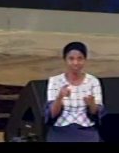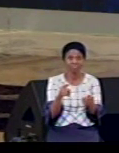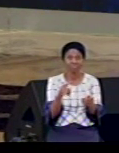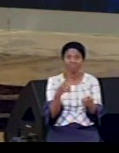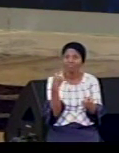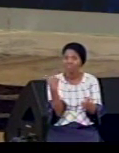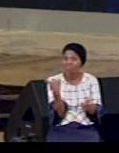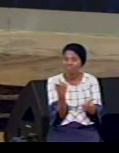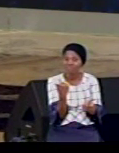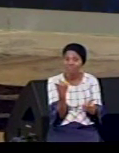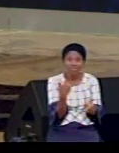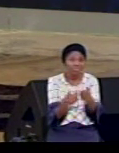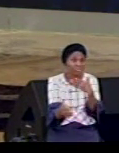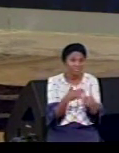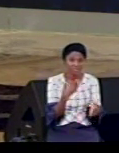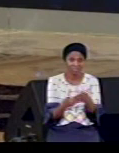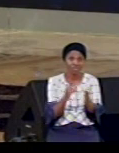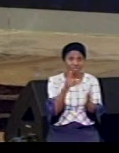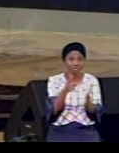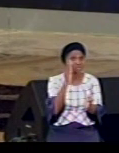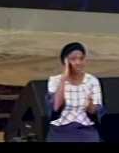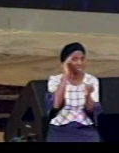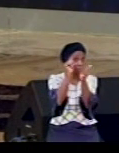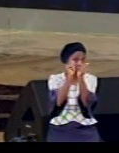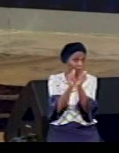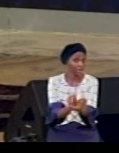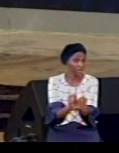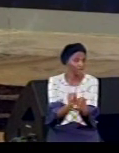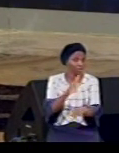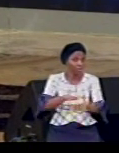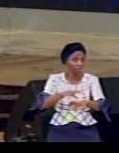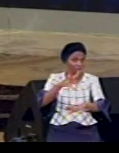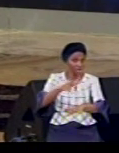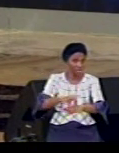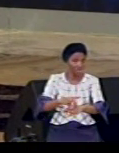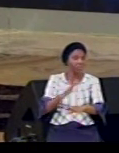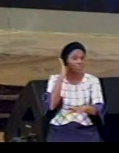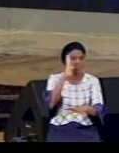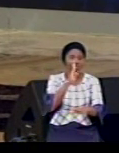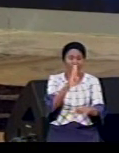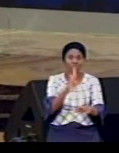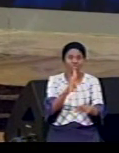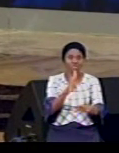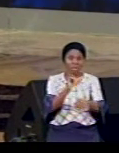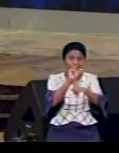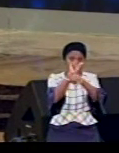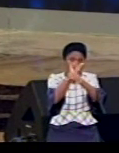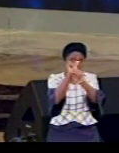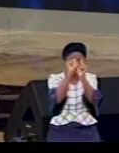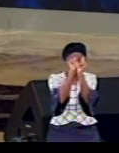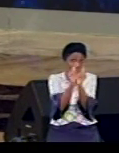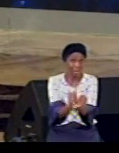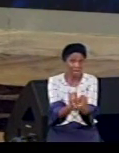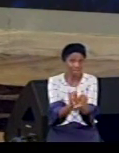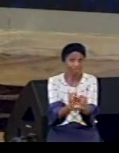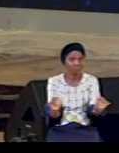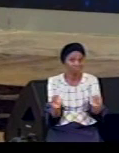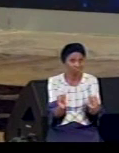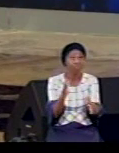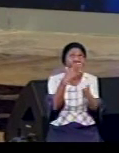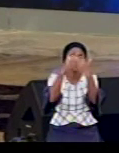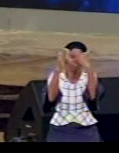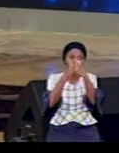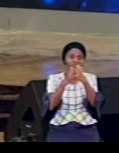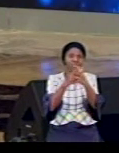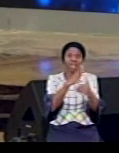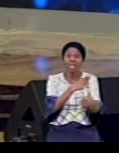whatsoever ye shall bind on earth shall be bound in heaven. And